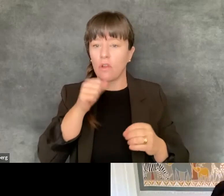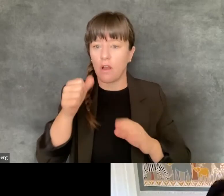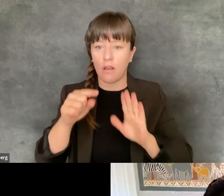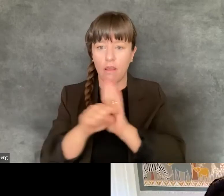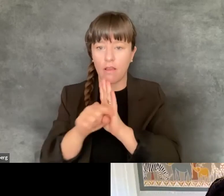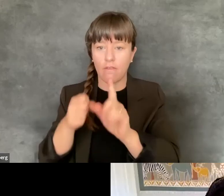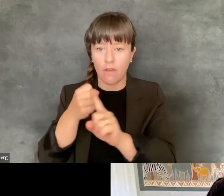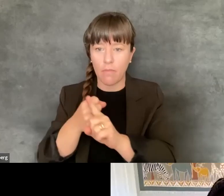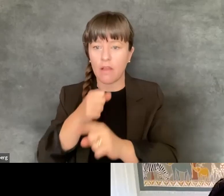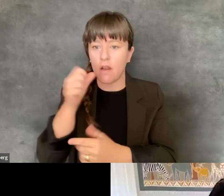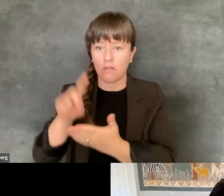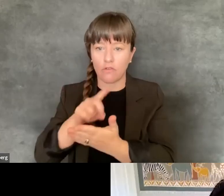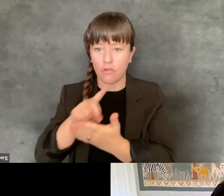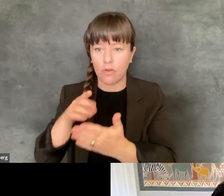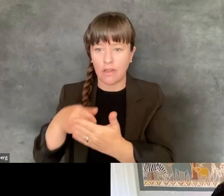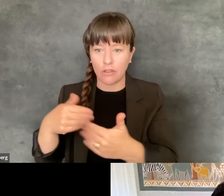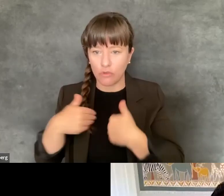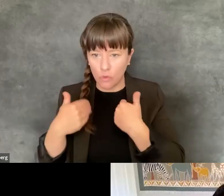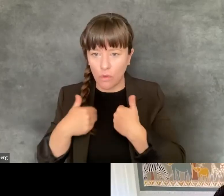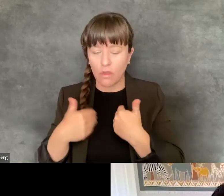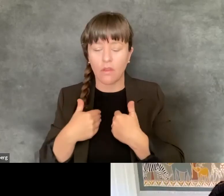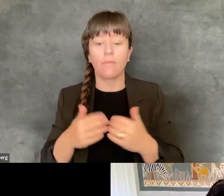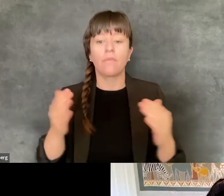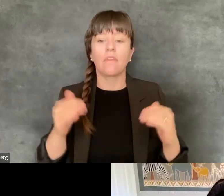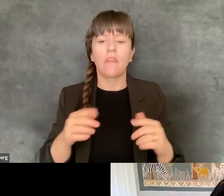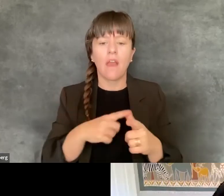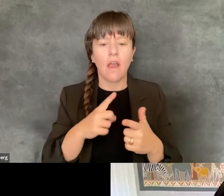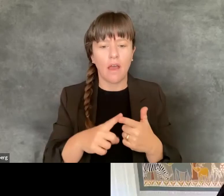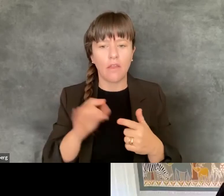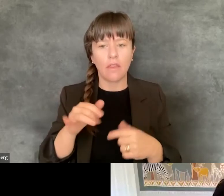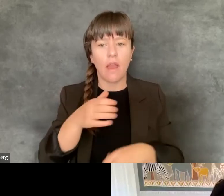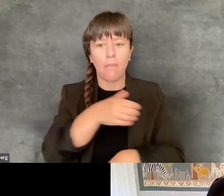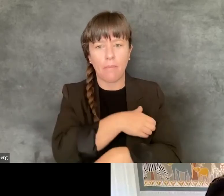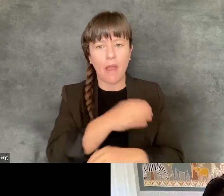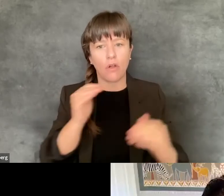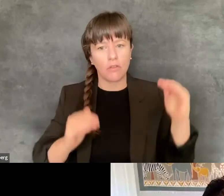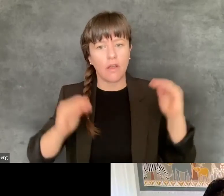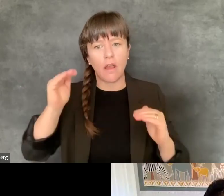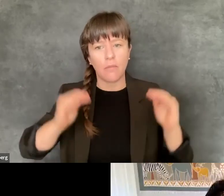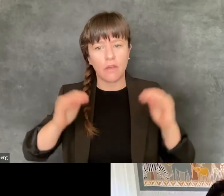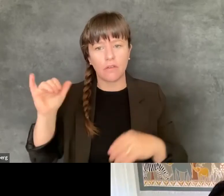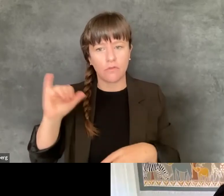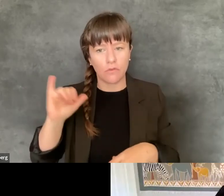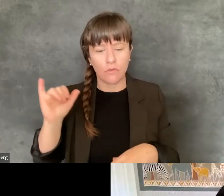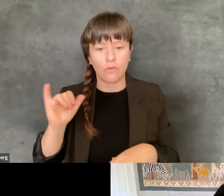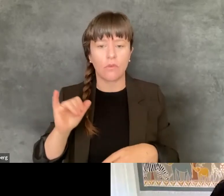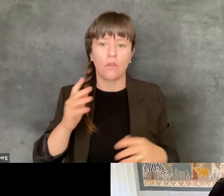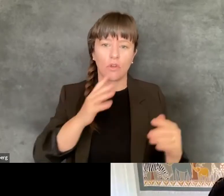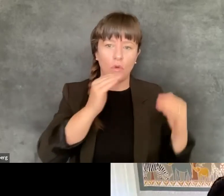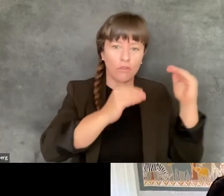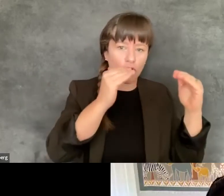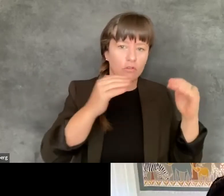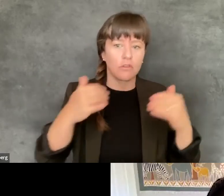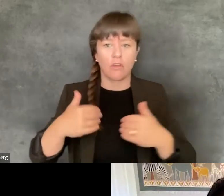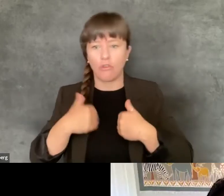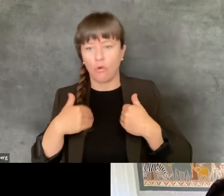not discriminating against youth. And then there's that power dynamic between adult and youth. So as